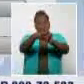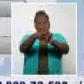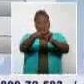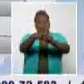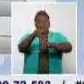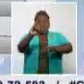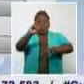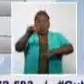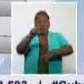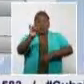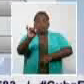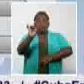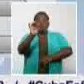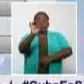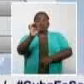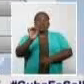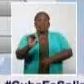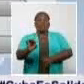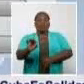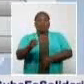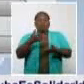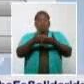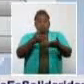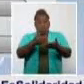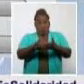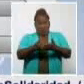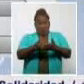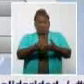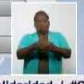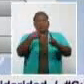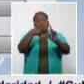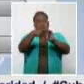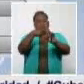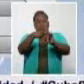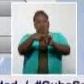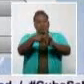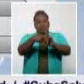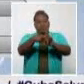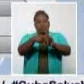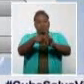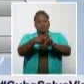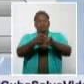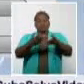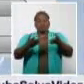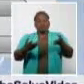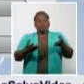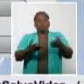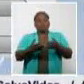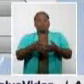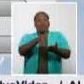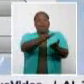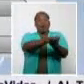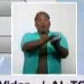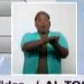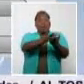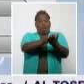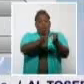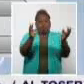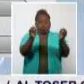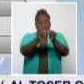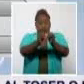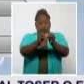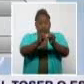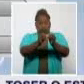1,047 samples were studied, 17 of which were positive for 0.9% of the